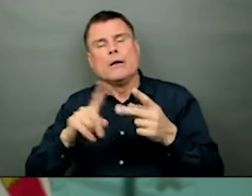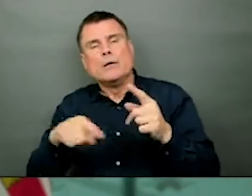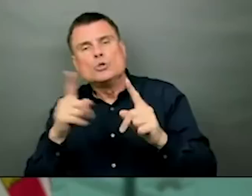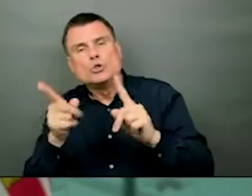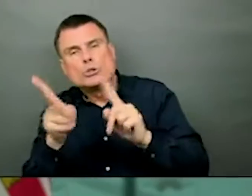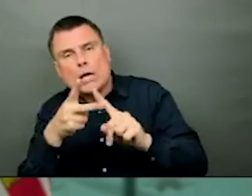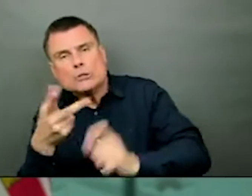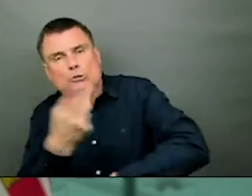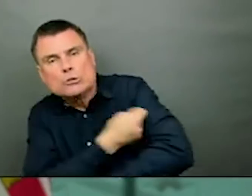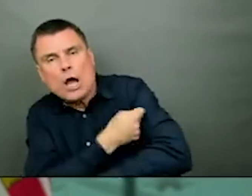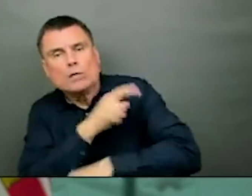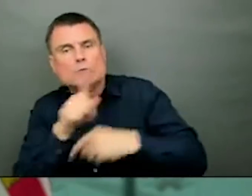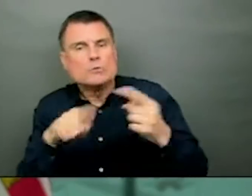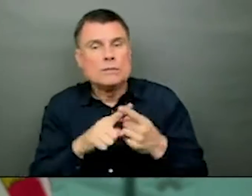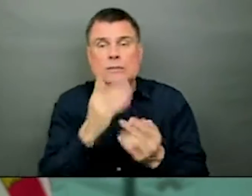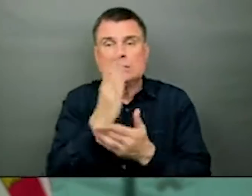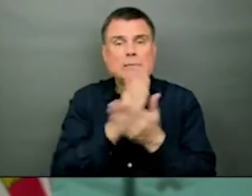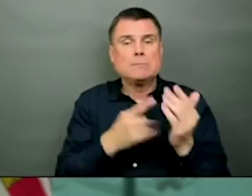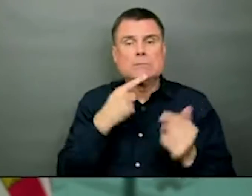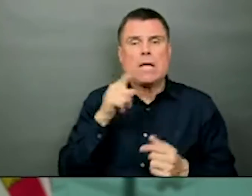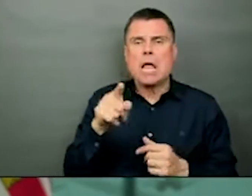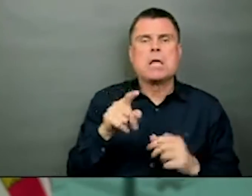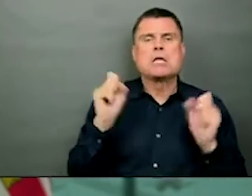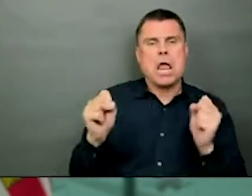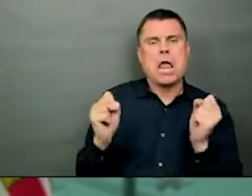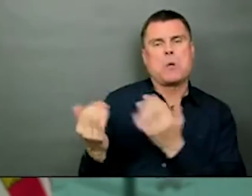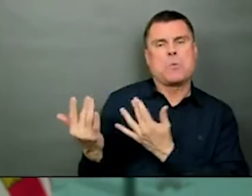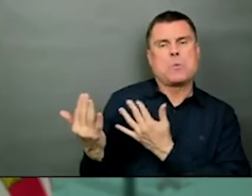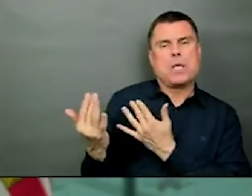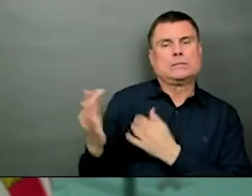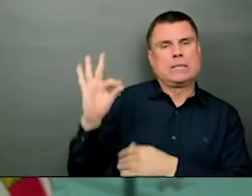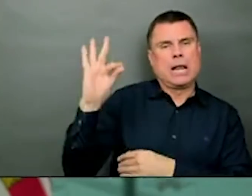certainly vigorous and rigorous public health debate on that, and one of the